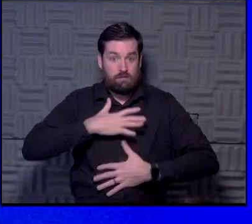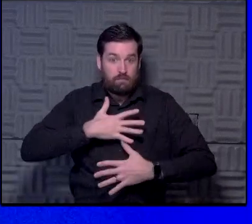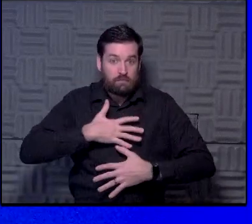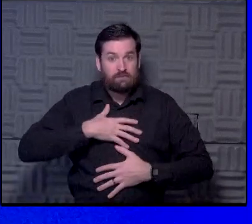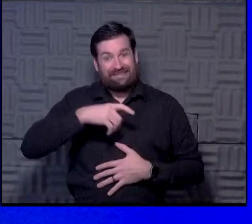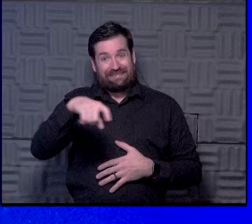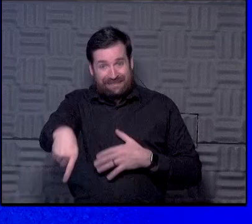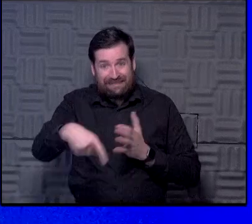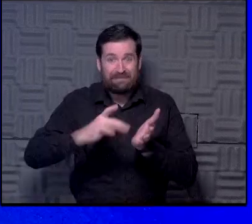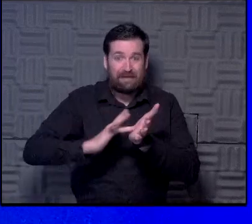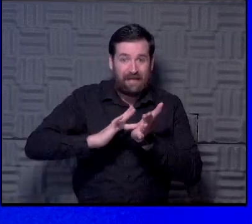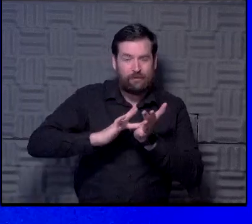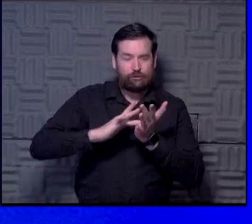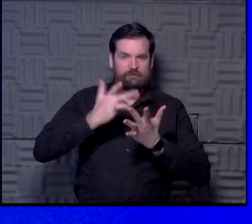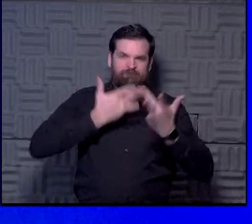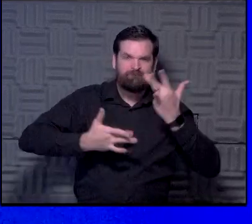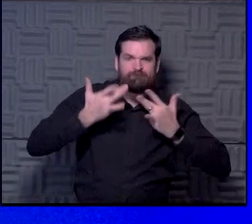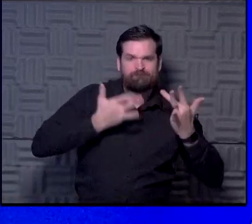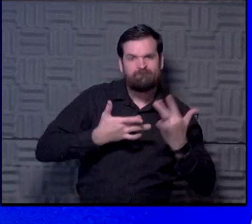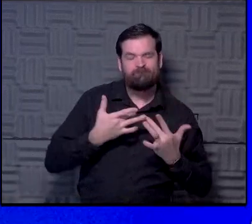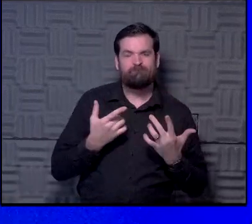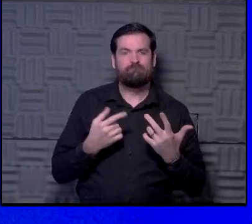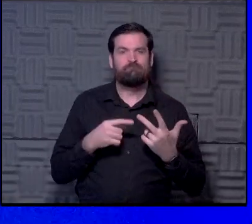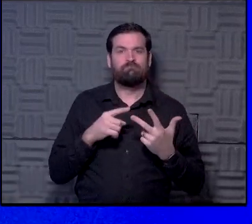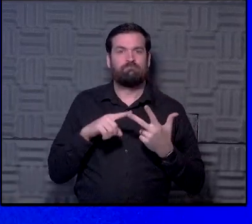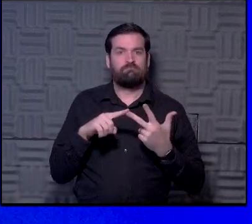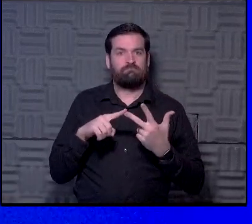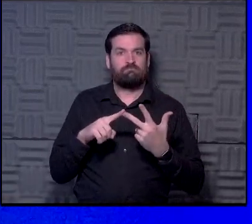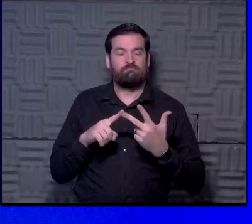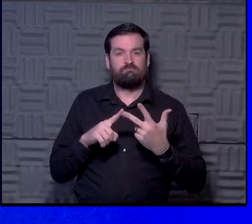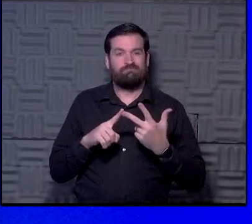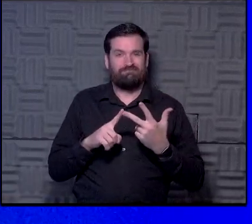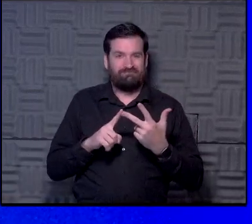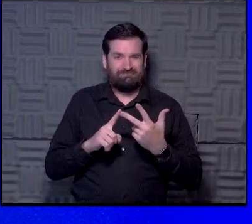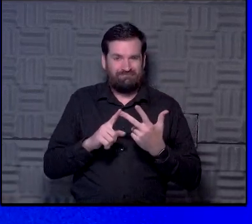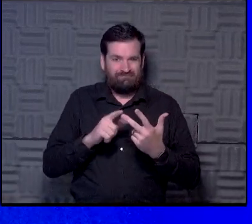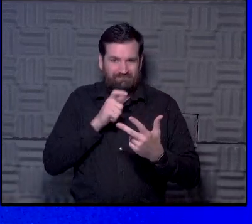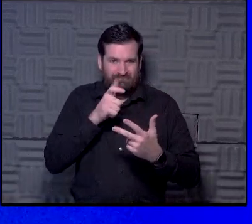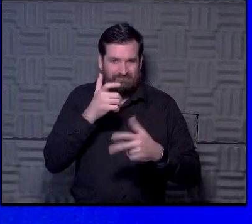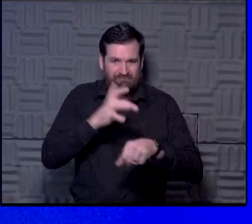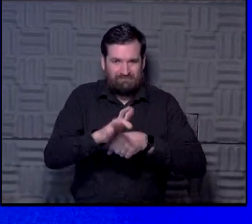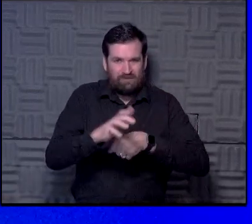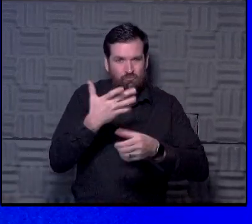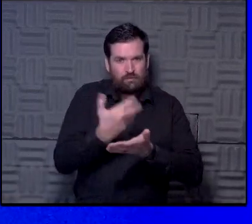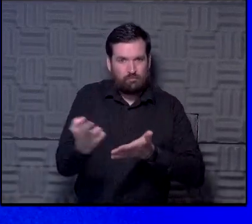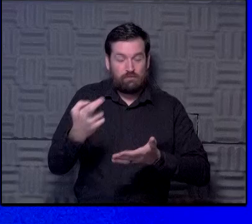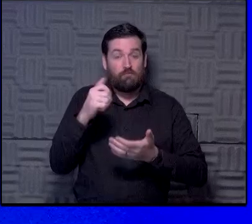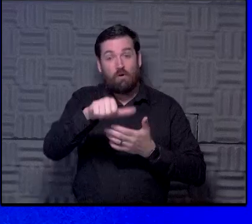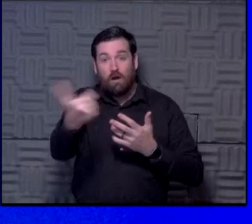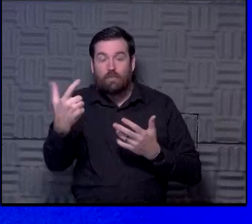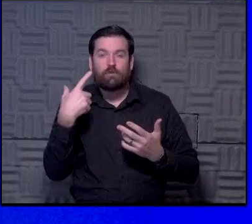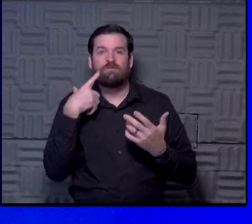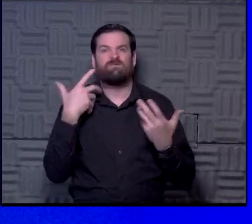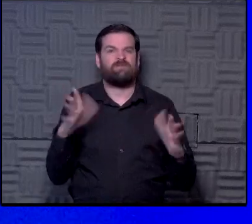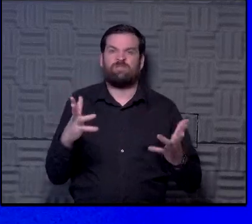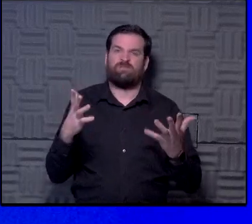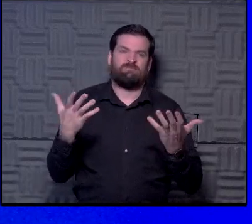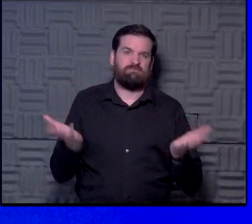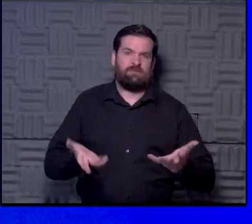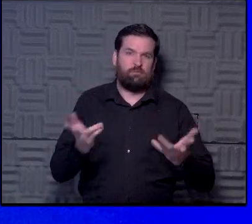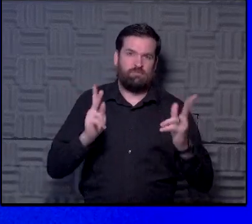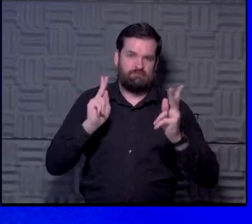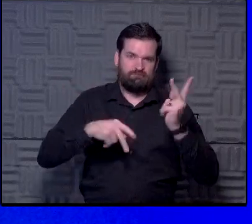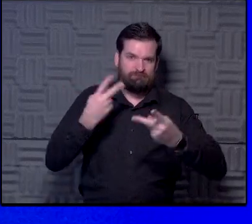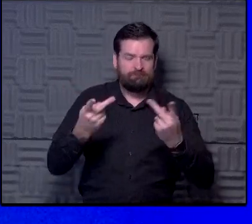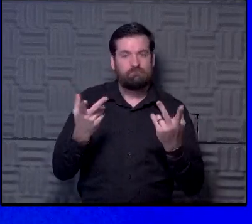that you need those. Those were important. But then it's also the lack of resources for other things. And we've seen, and we've had people on talking about this, for people